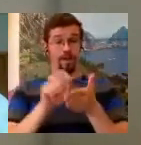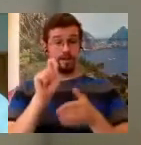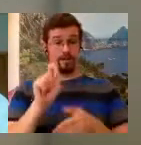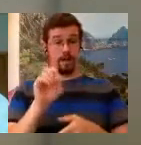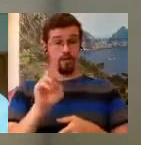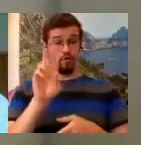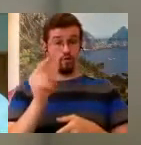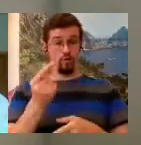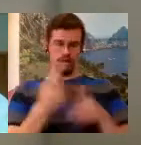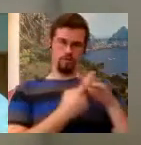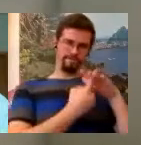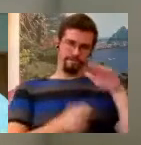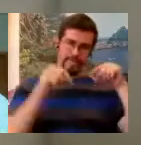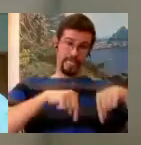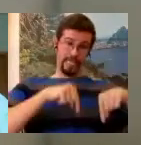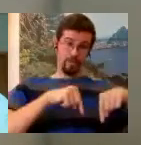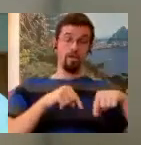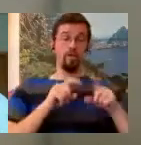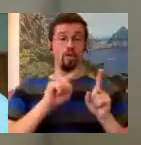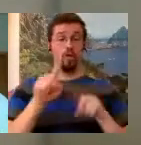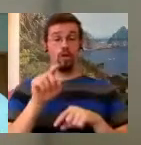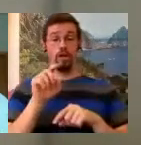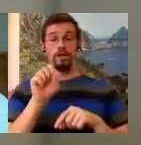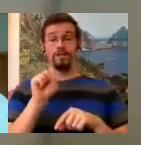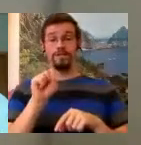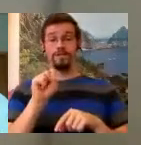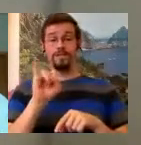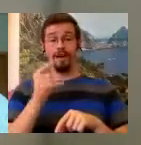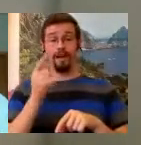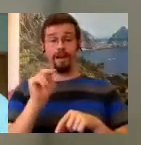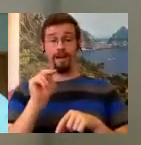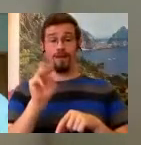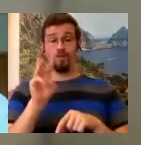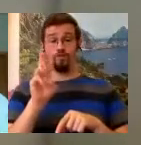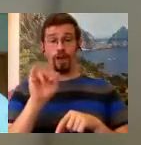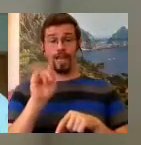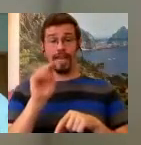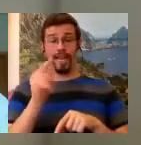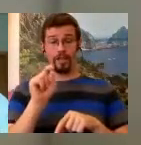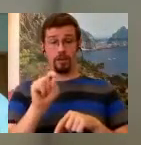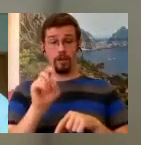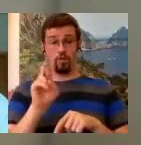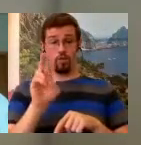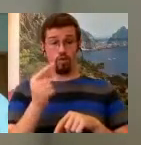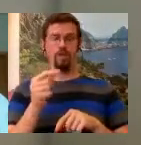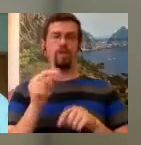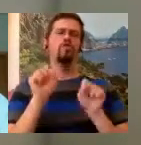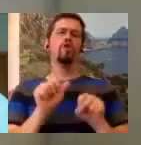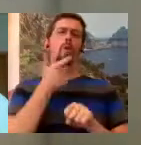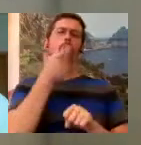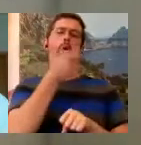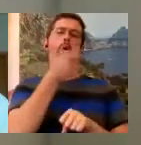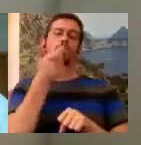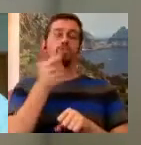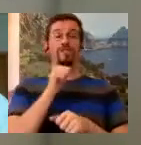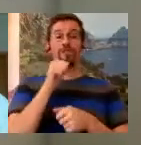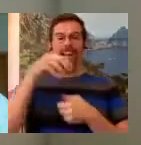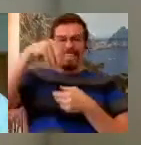to SignWriting.org, you can actually watch the program without being inside our